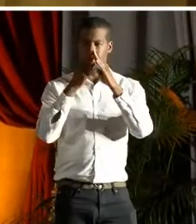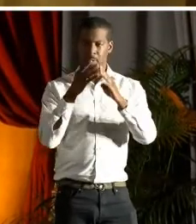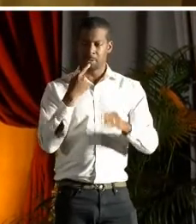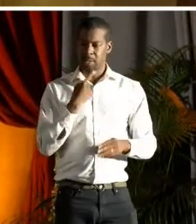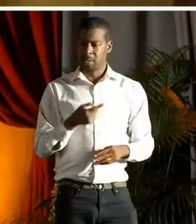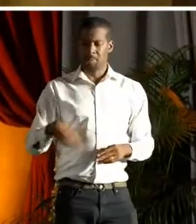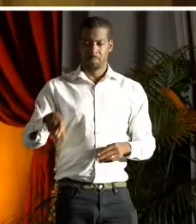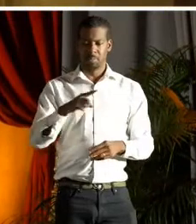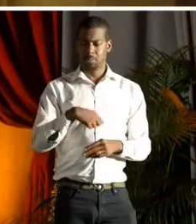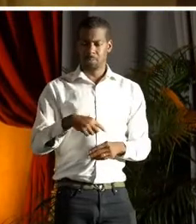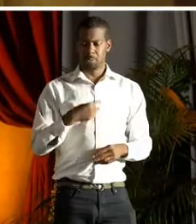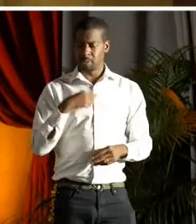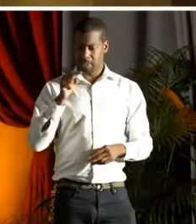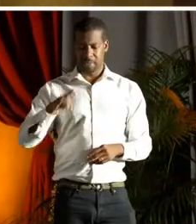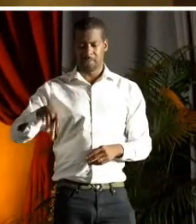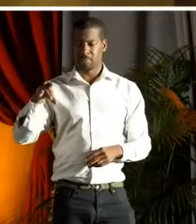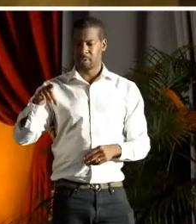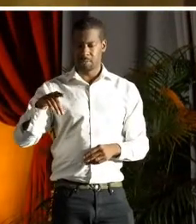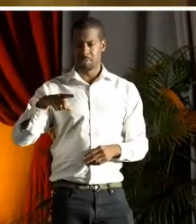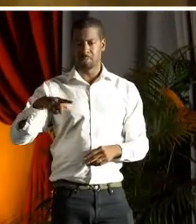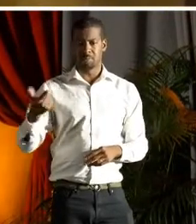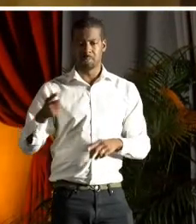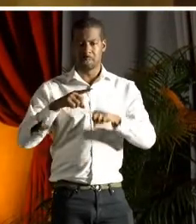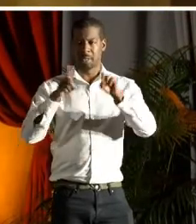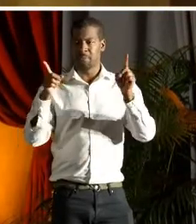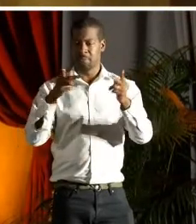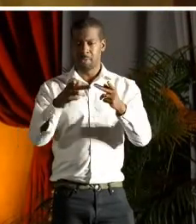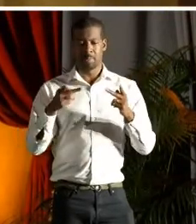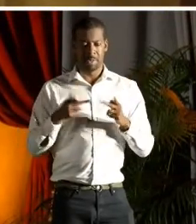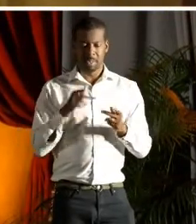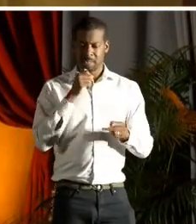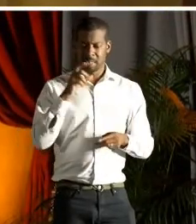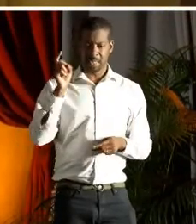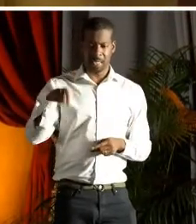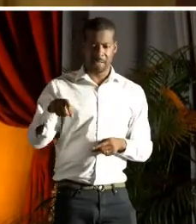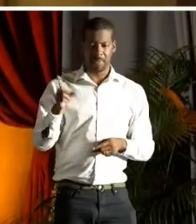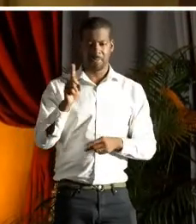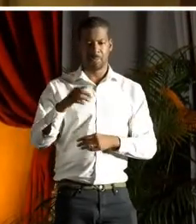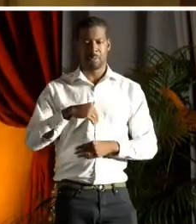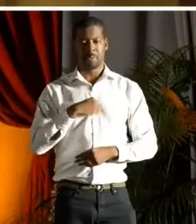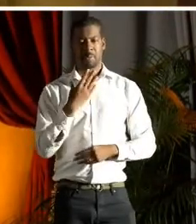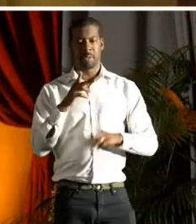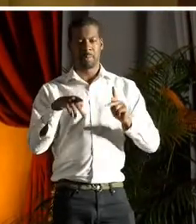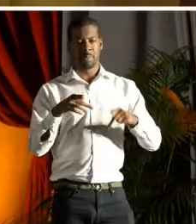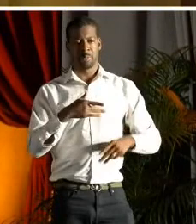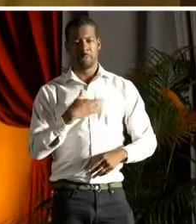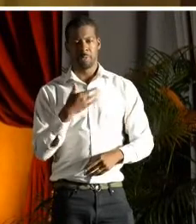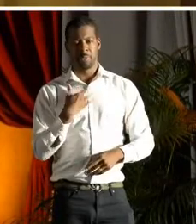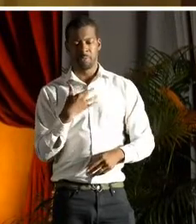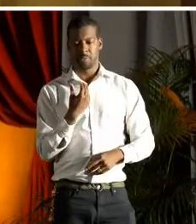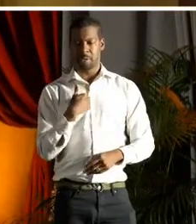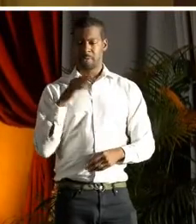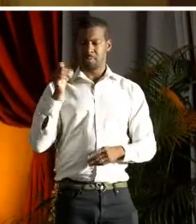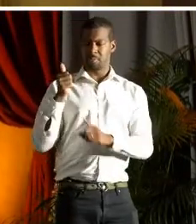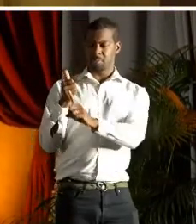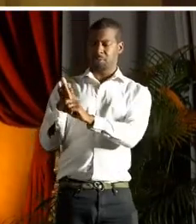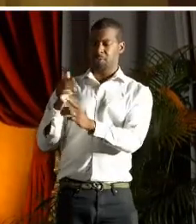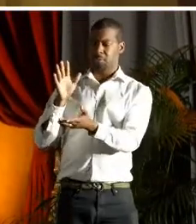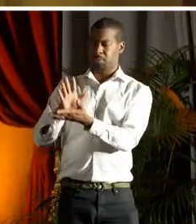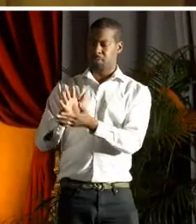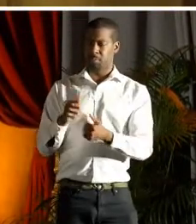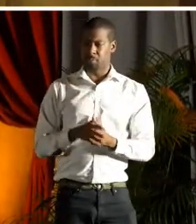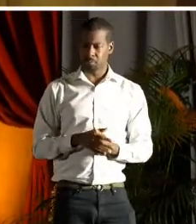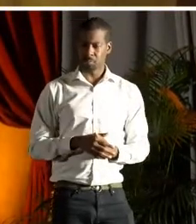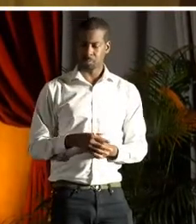saying, we can find another place. It doesn't have to be where white people will feel like they have their own school.